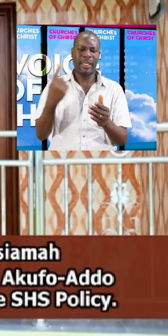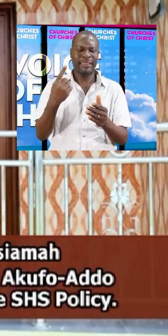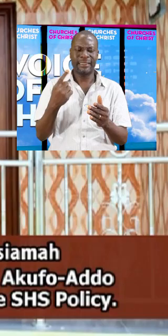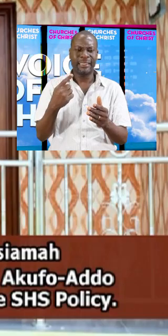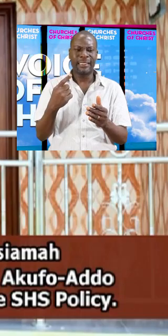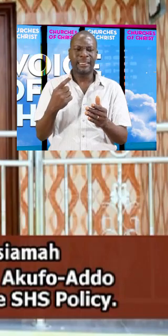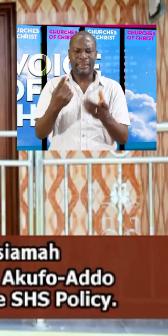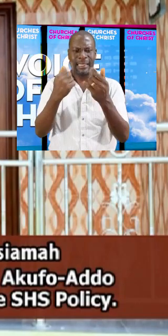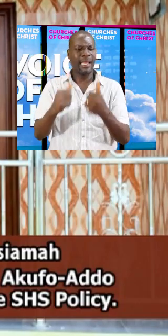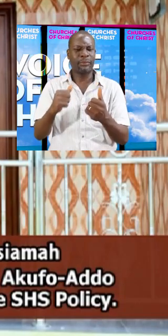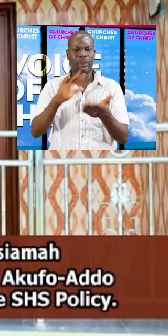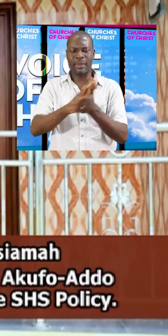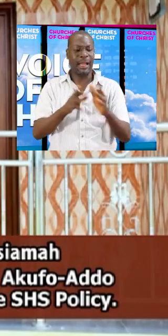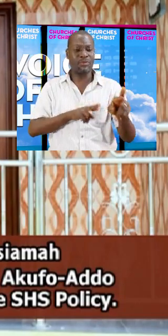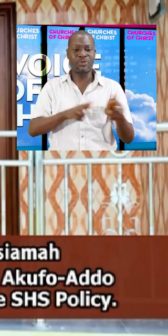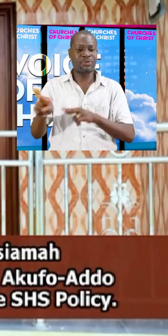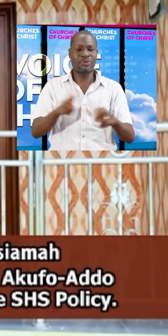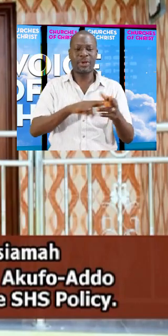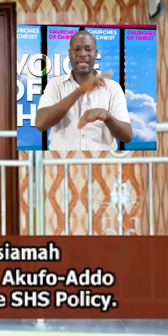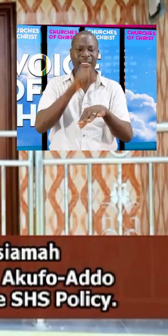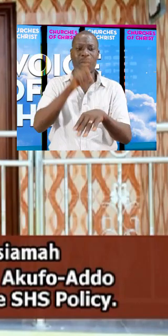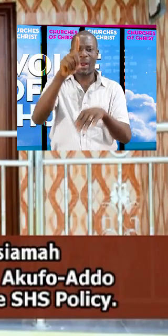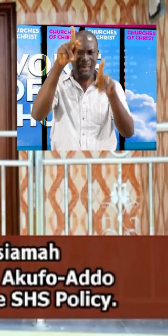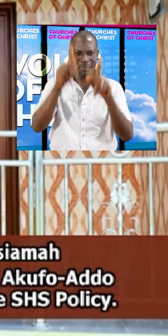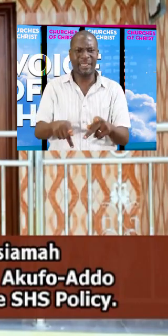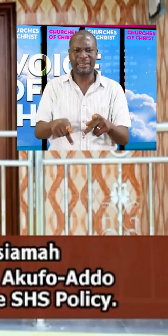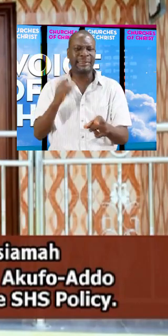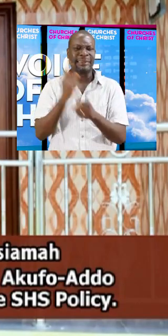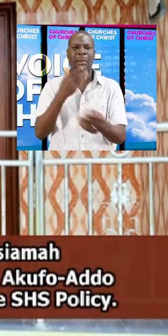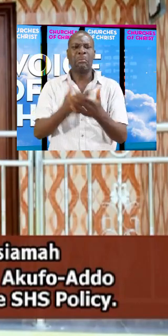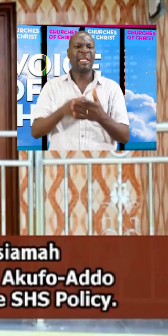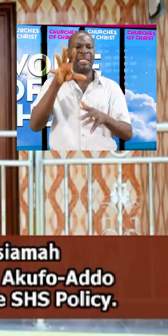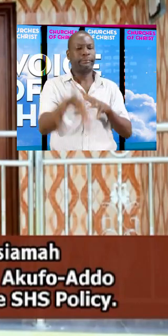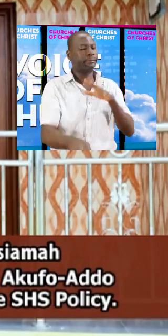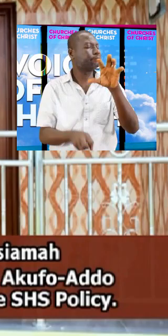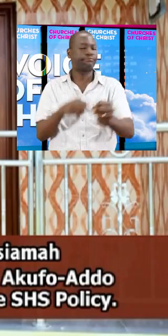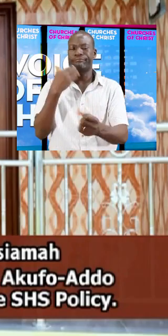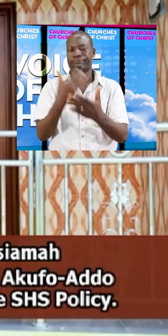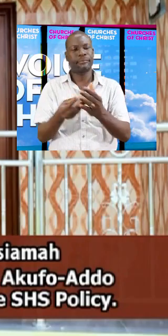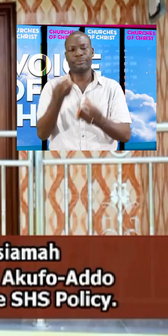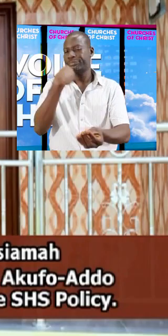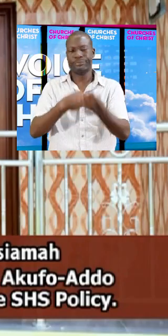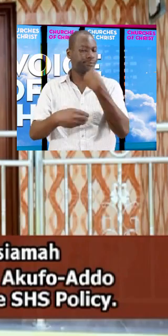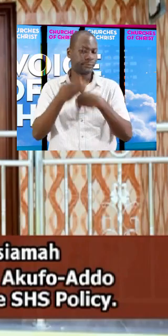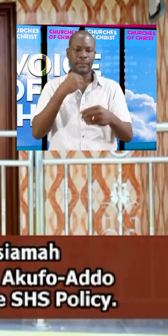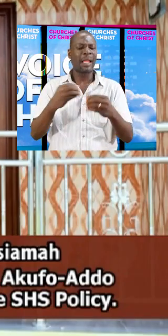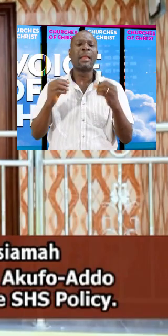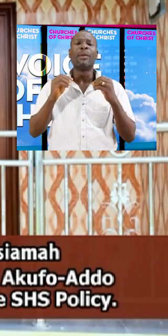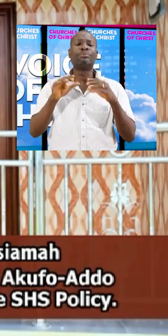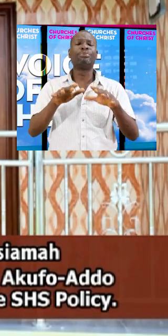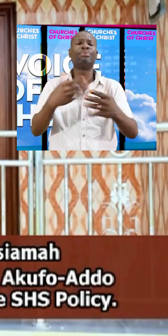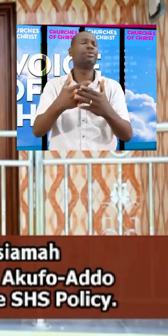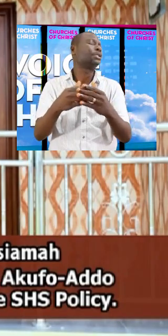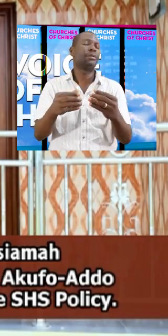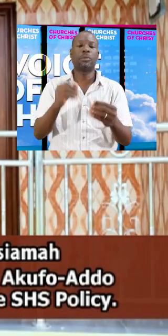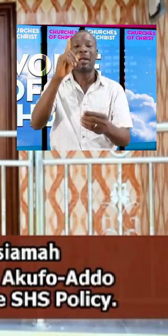di oman so a na nipa baako ede ne nsa abɔ oman sika mu na sika bebre akwakɔ di onipa